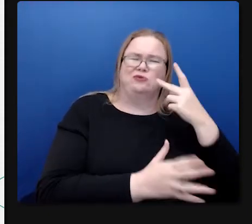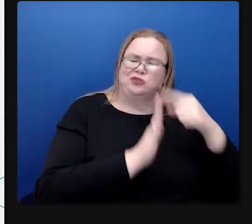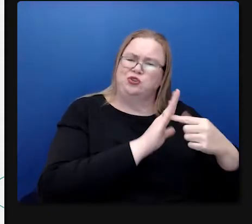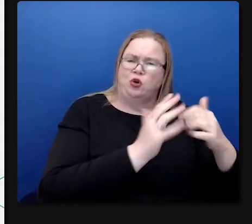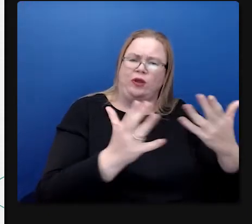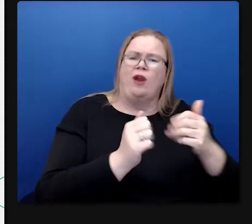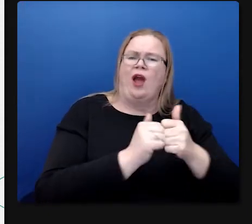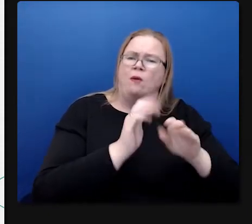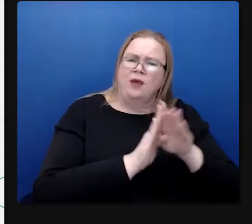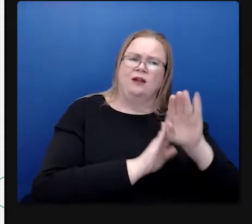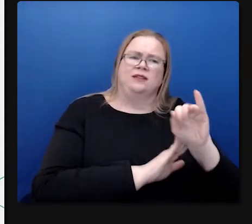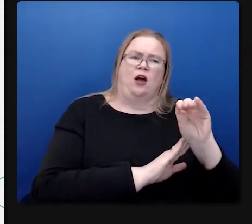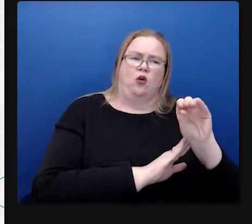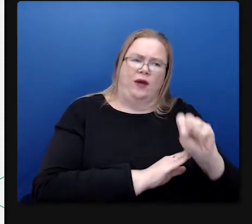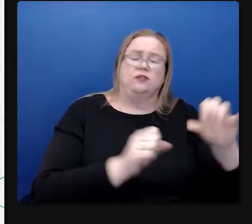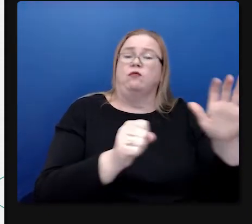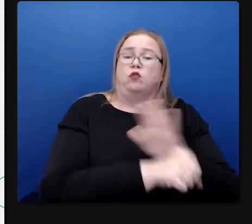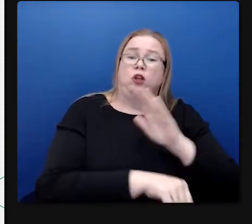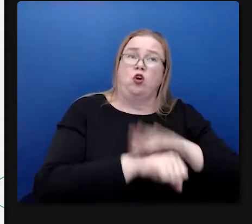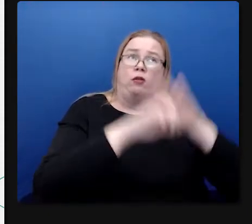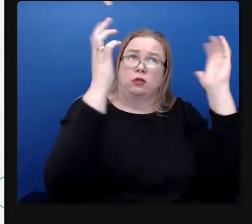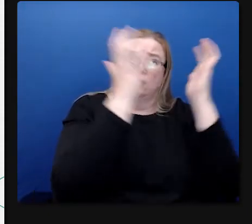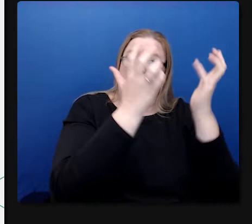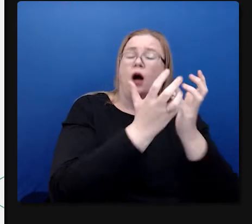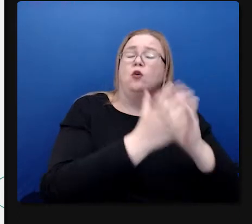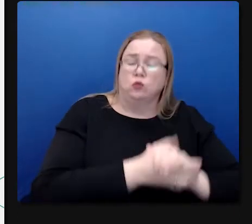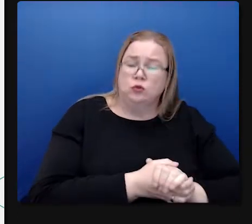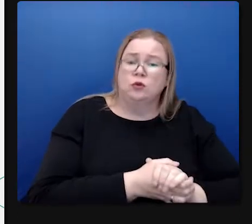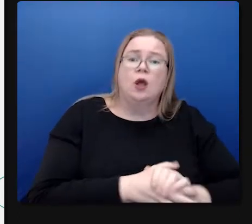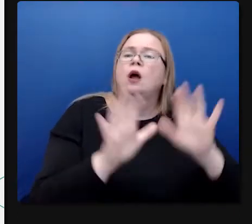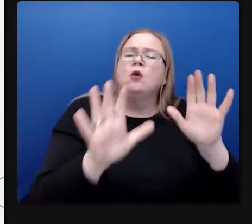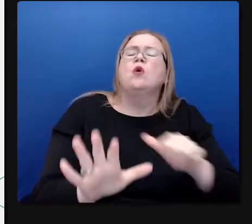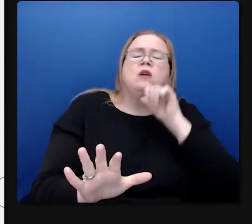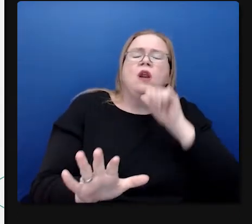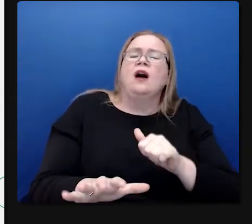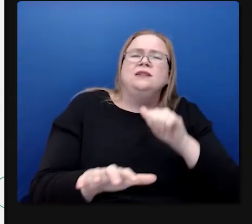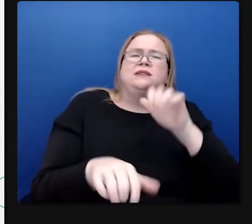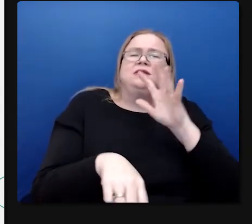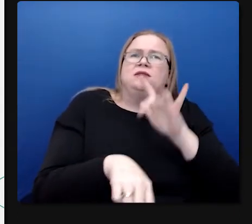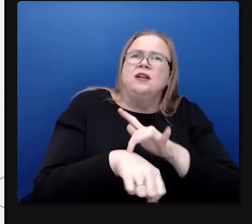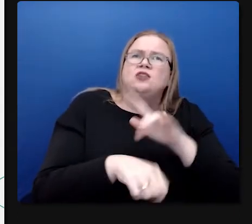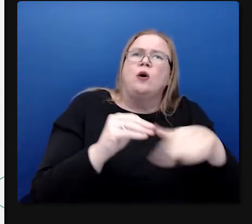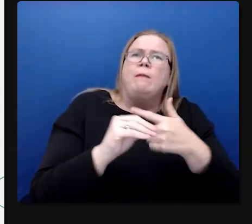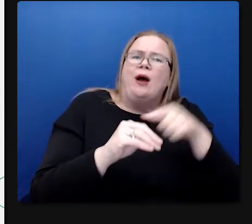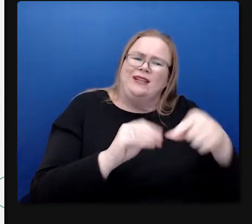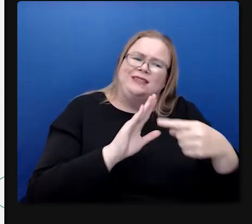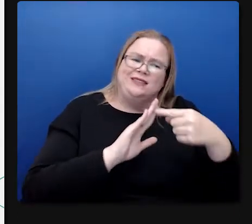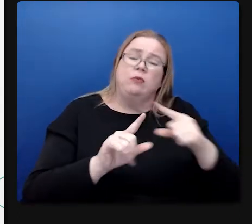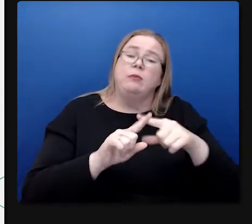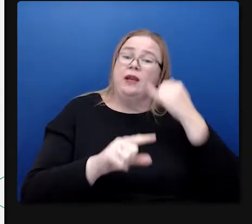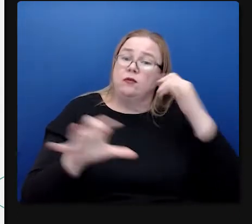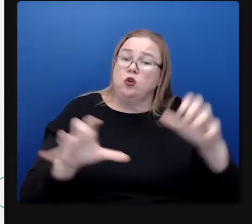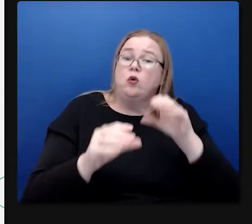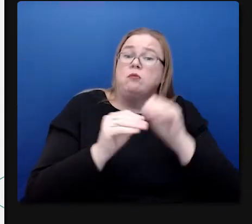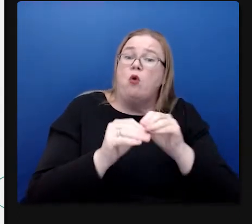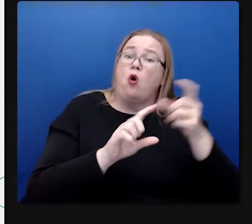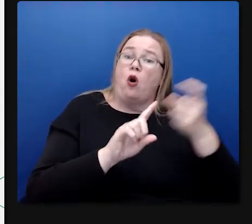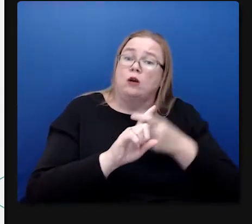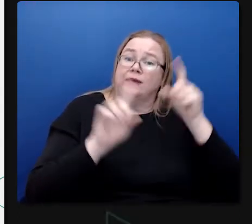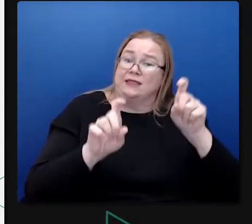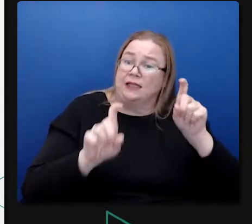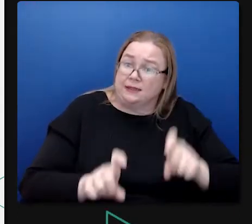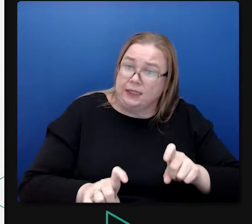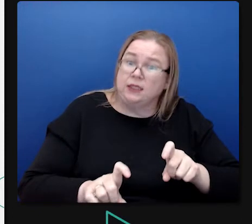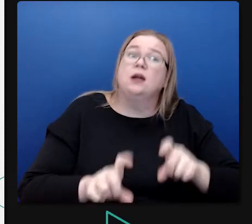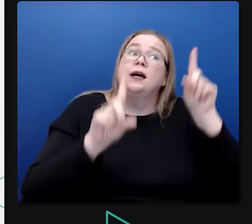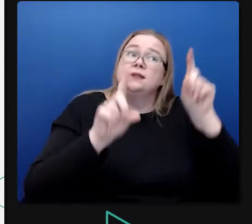here how you can build for iOS entirely on the cloud. And we're not really going to touch on it in this example, but if you are doing more automated